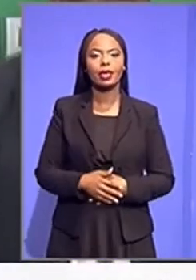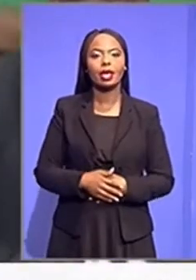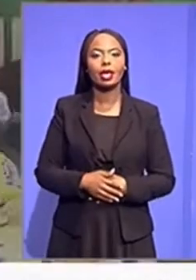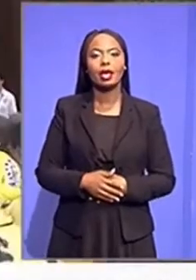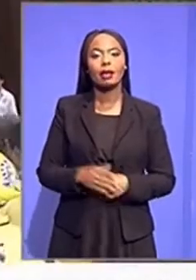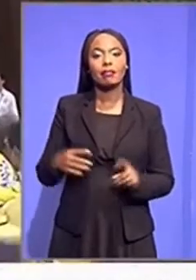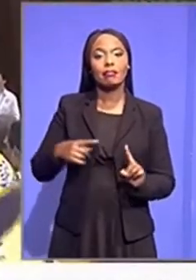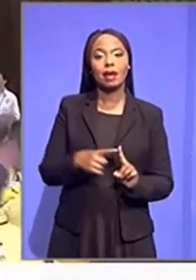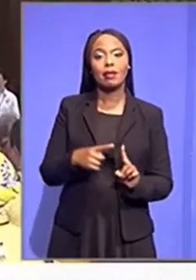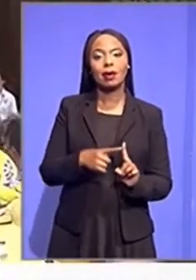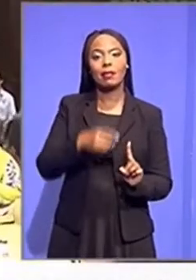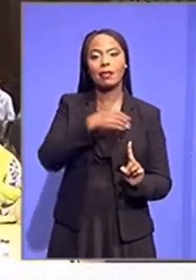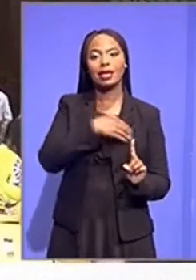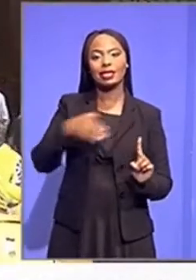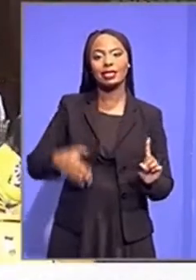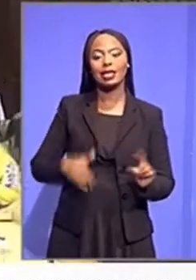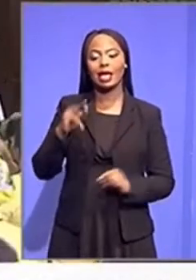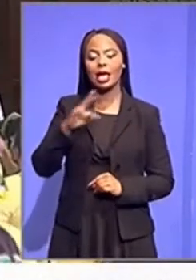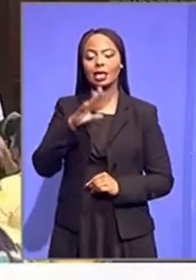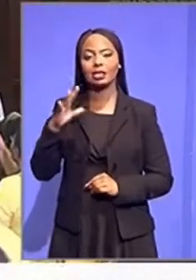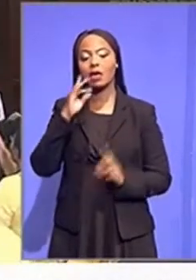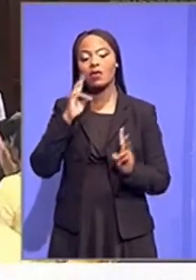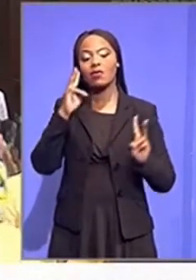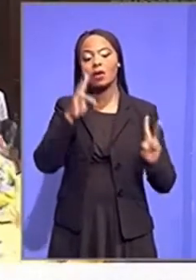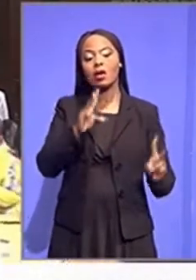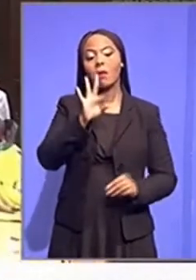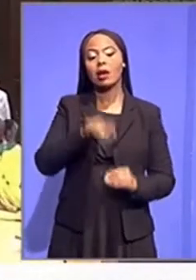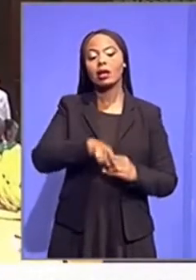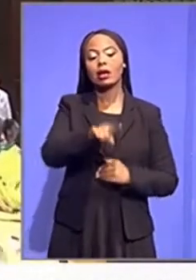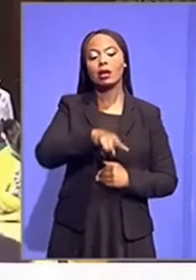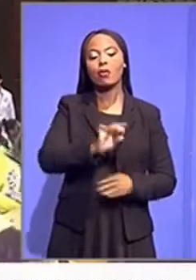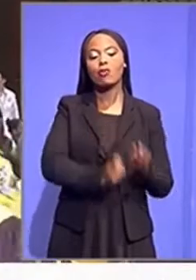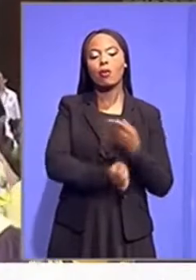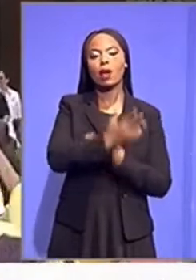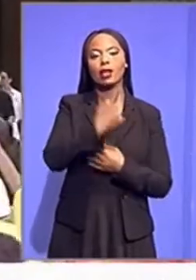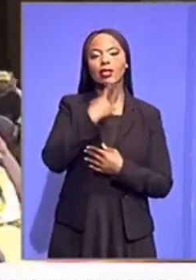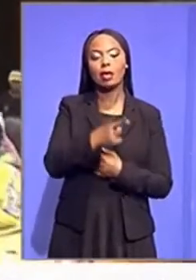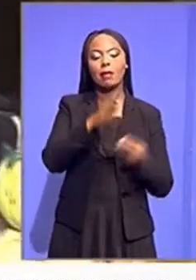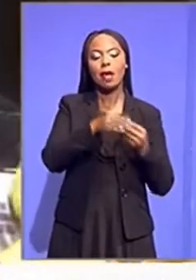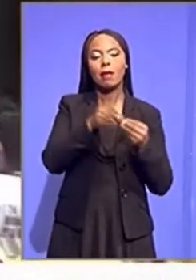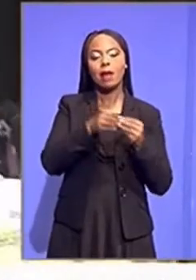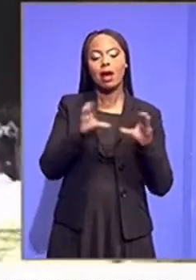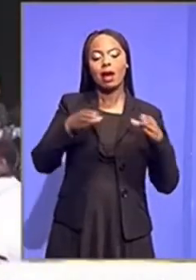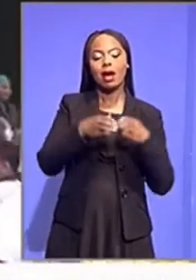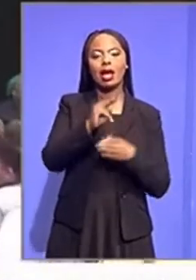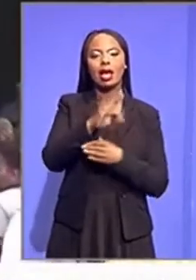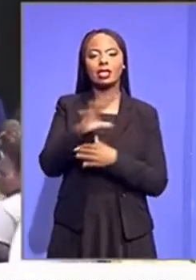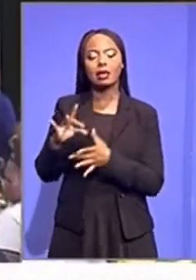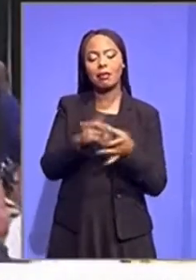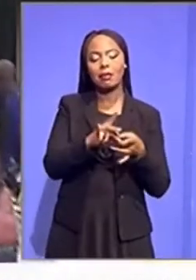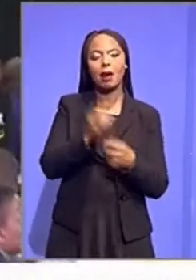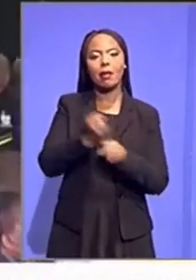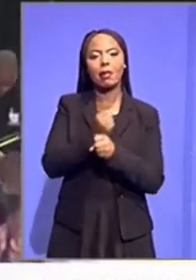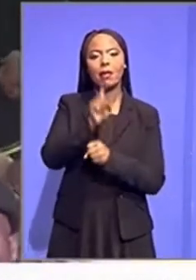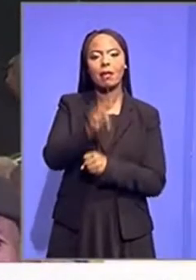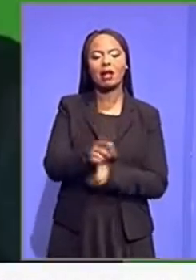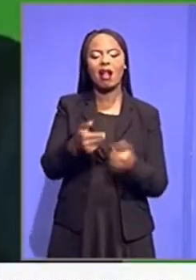Cyril Ramaphosa yo a tla bong a etela profense ka mosupologo a re maloko a mokgatlho a tshwanetse go dirisana mmogo go efoga dikgotlhang tse di